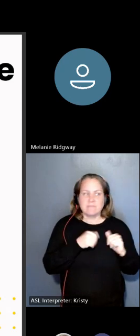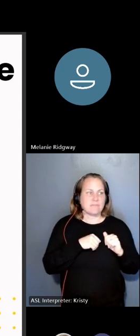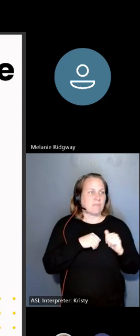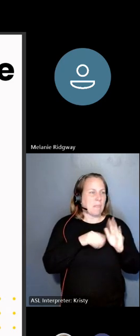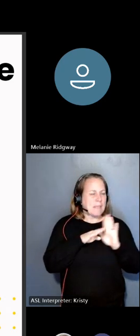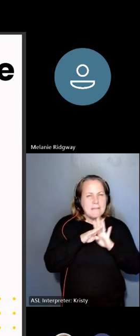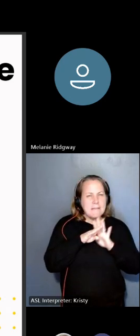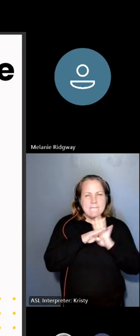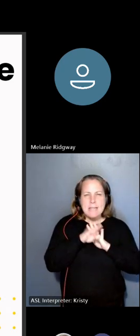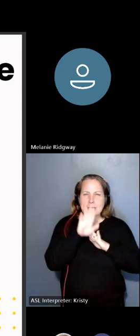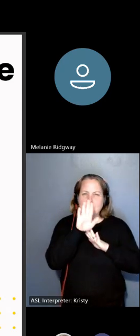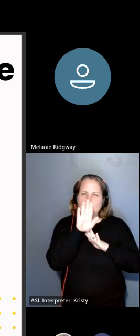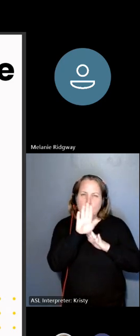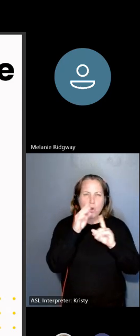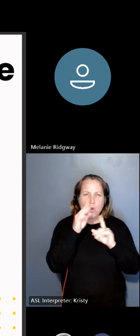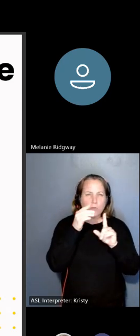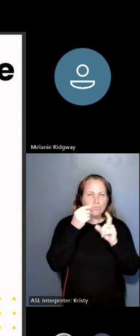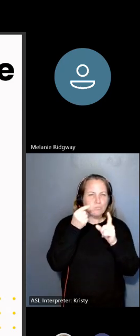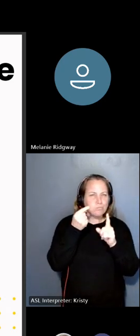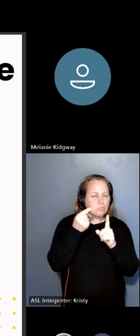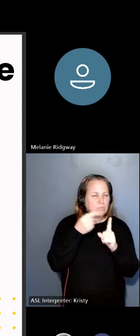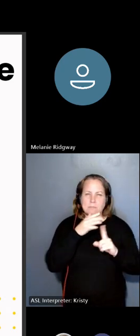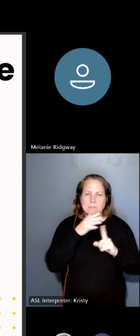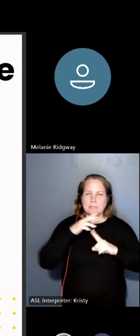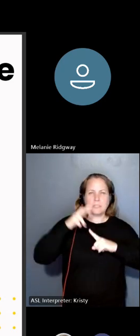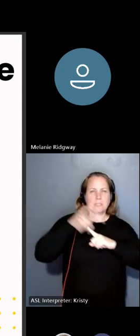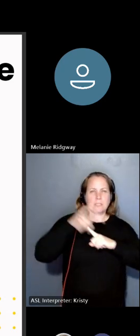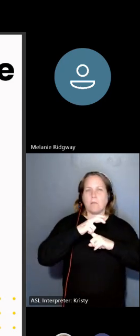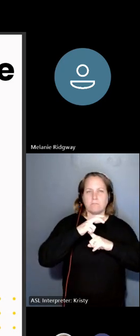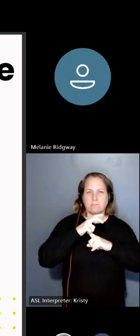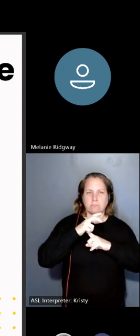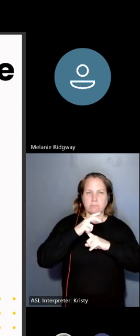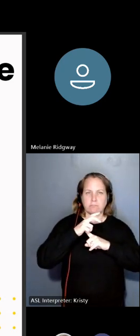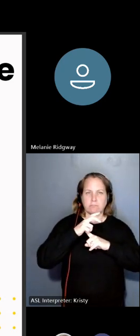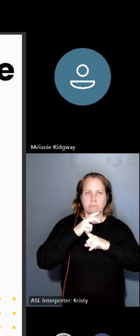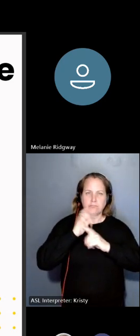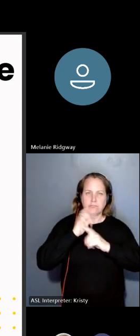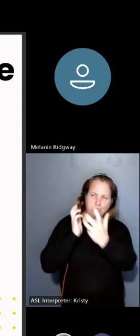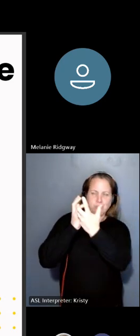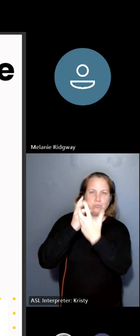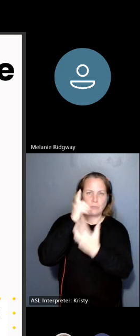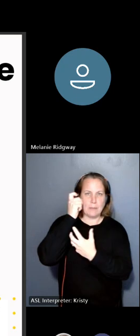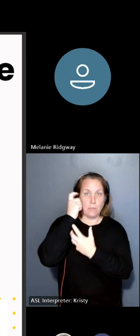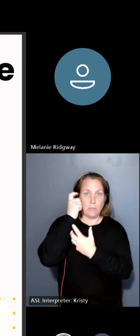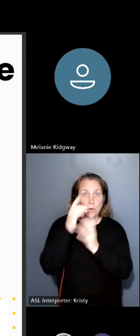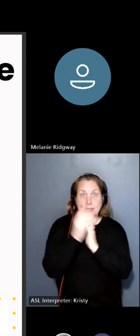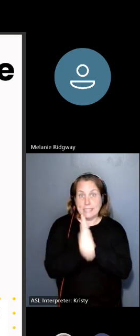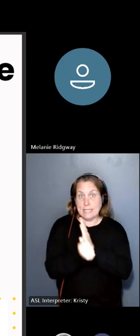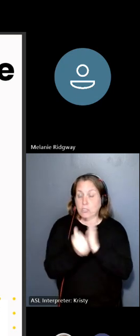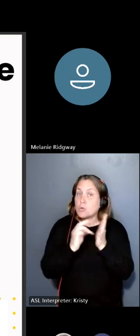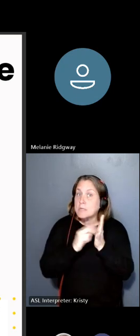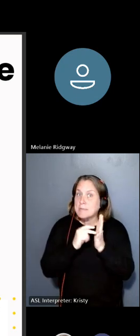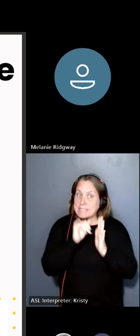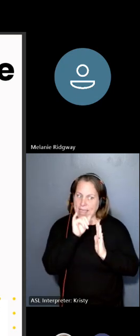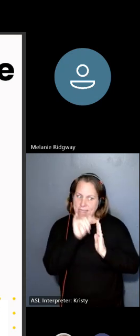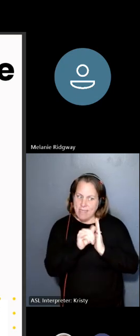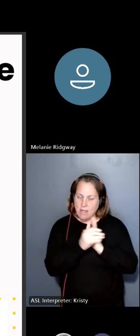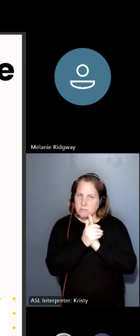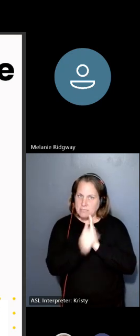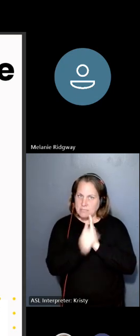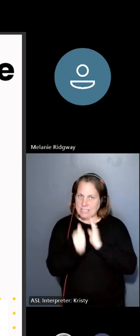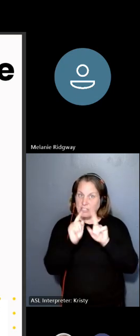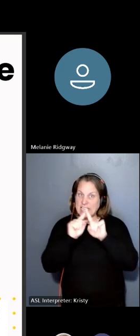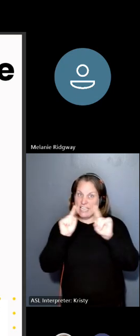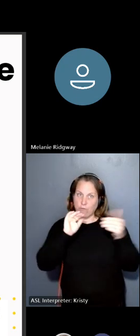employability skills. To clarify, these skills are different from the academic